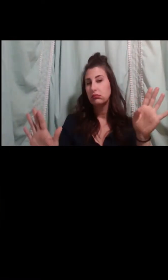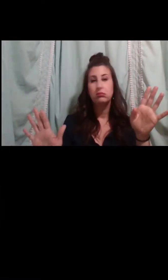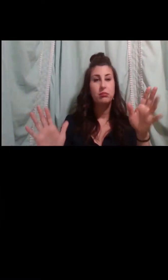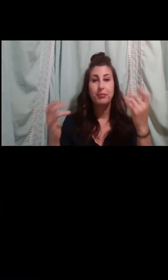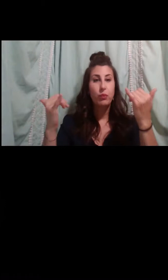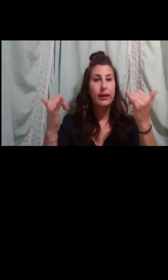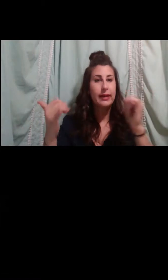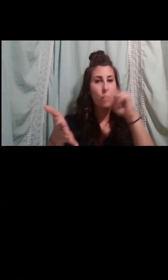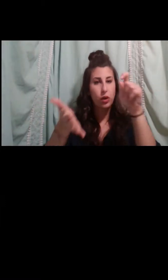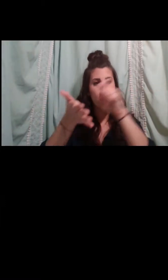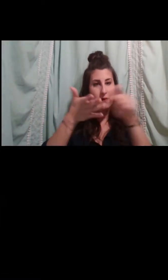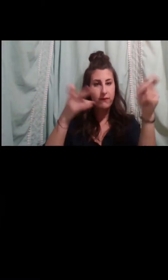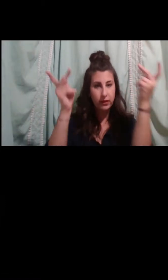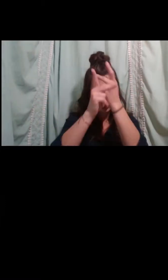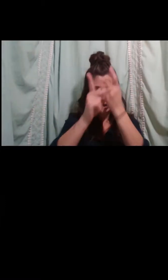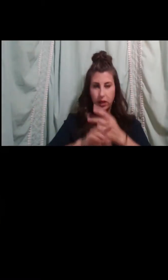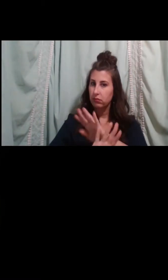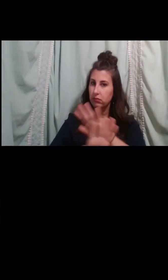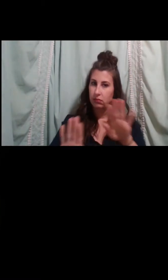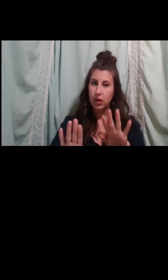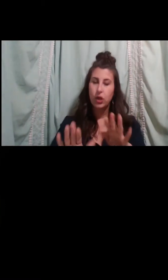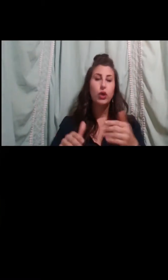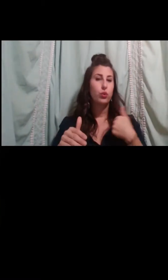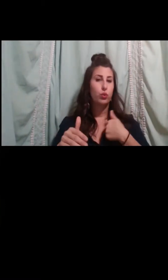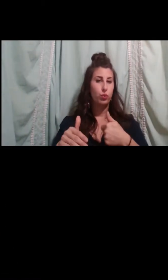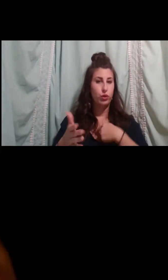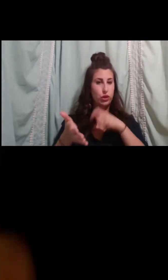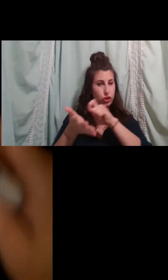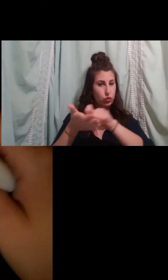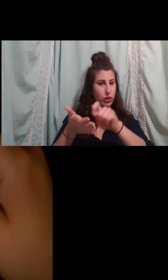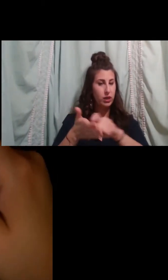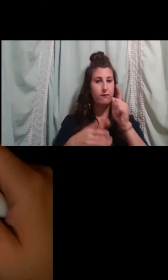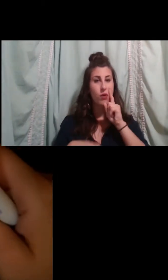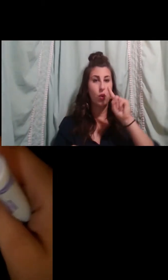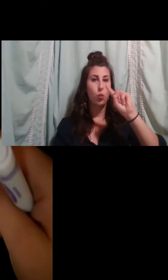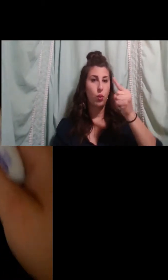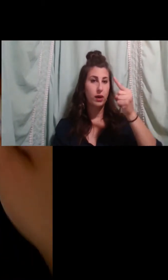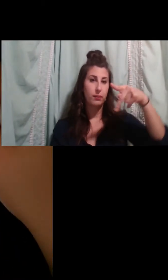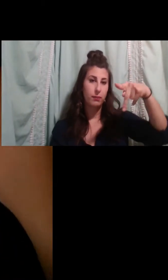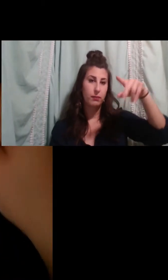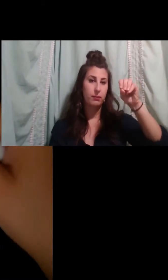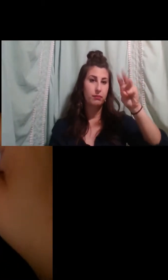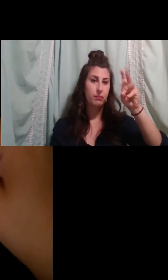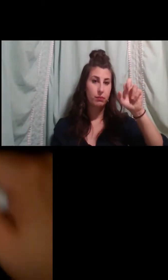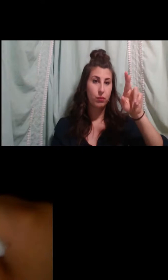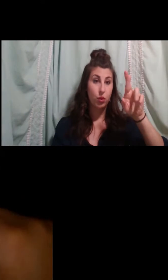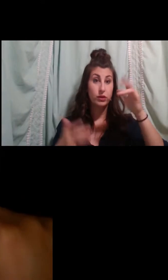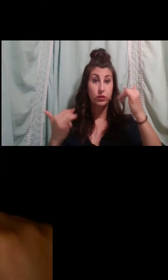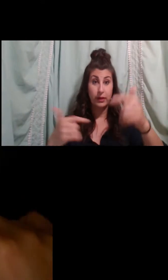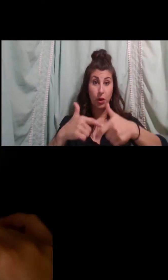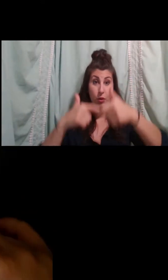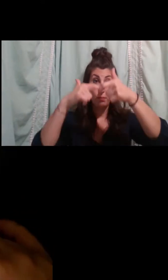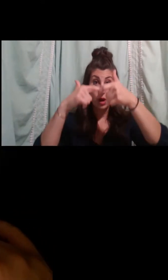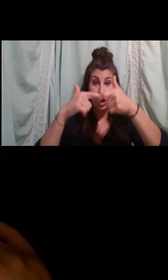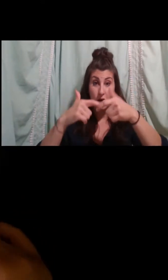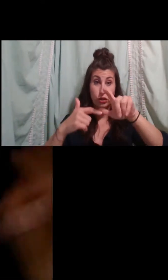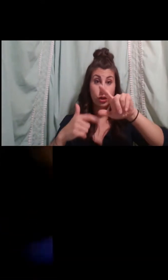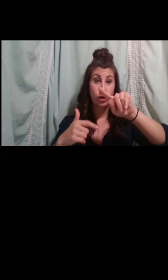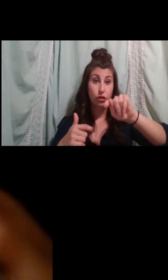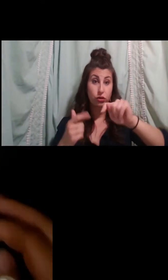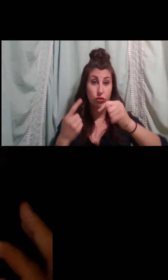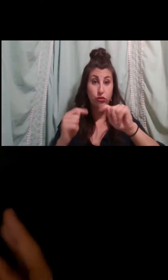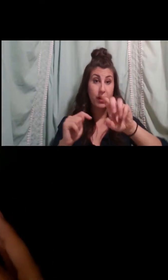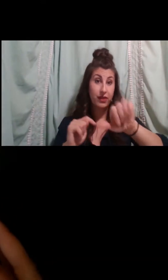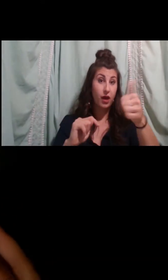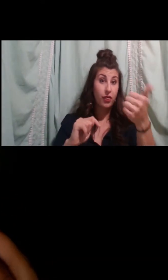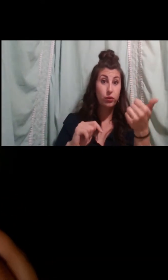writing it as 1 power. So go ahead and pause this and go ahead and try number 3, 4, 5, 6, and 8 on your own, and then